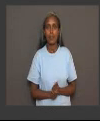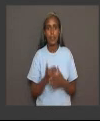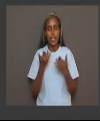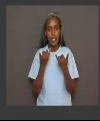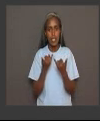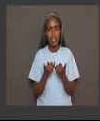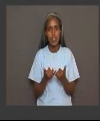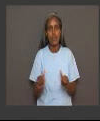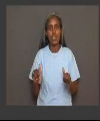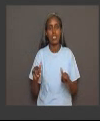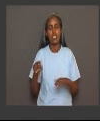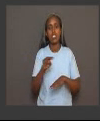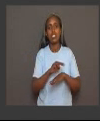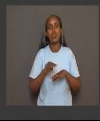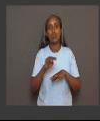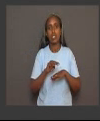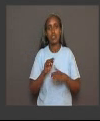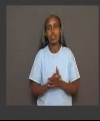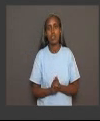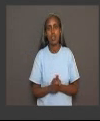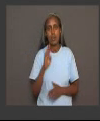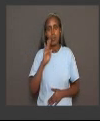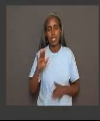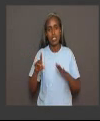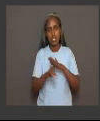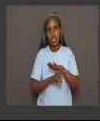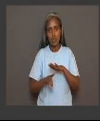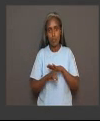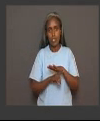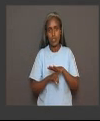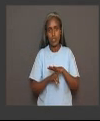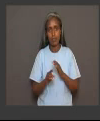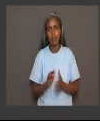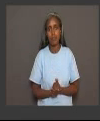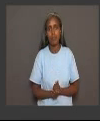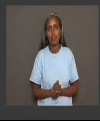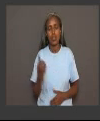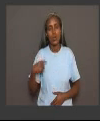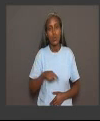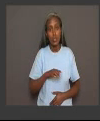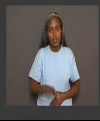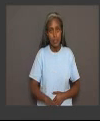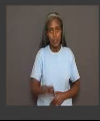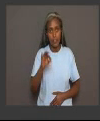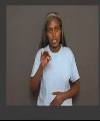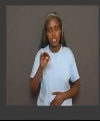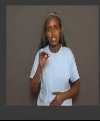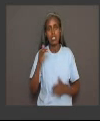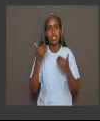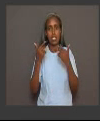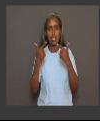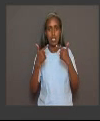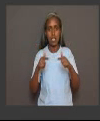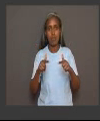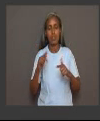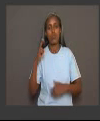Dividing the numerator by the denominator, we find that the limit